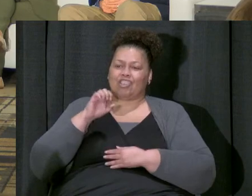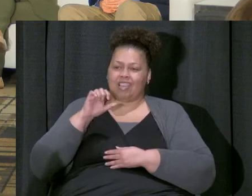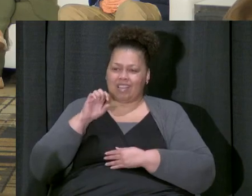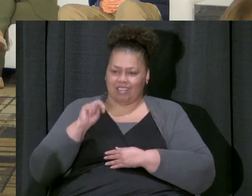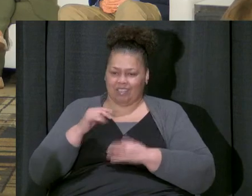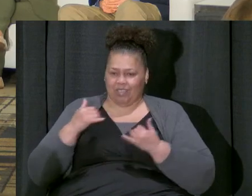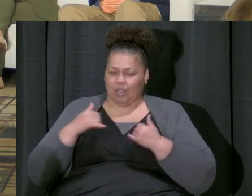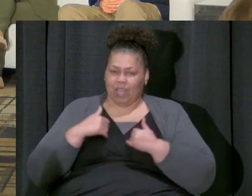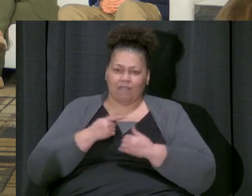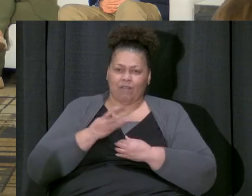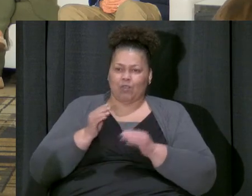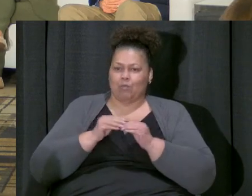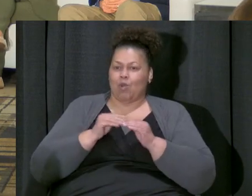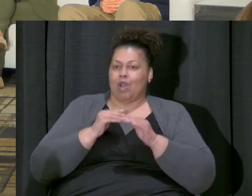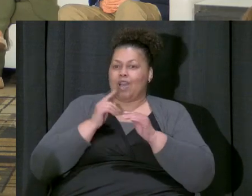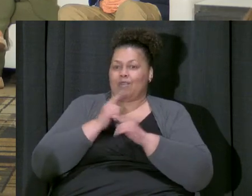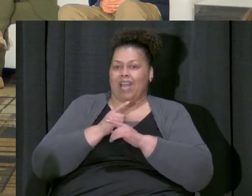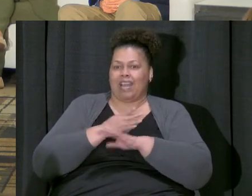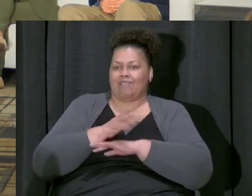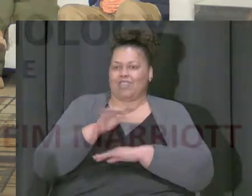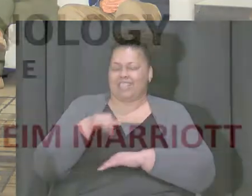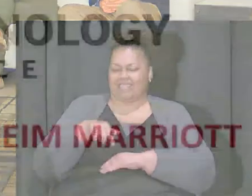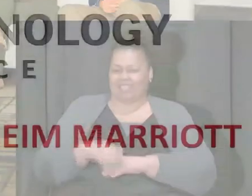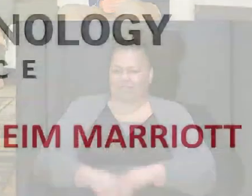more coming up right after this.